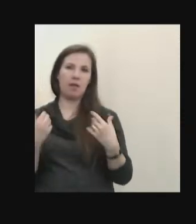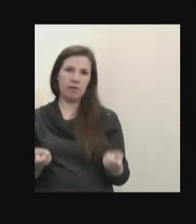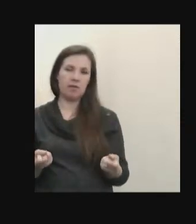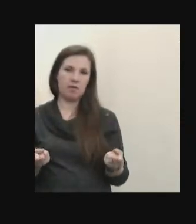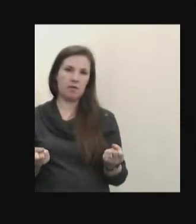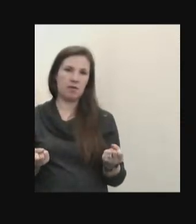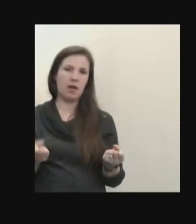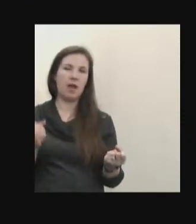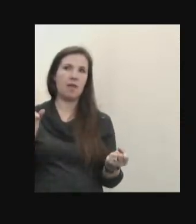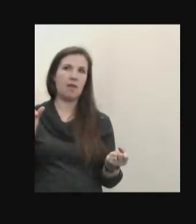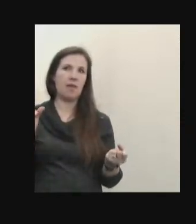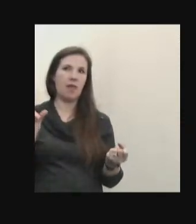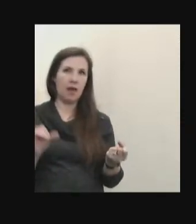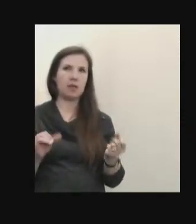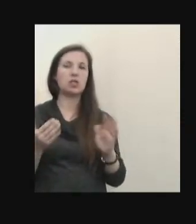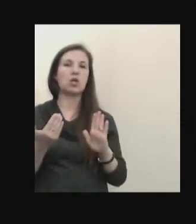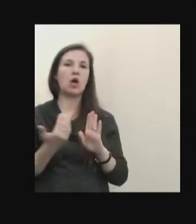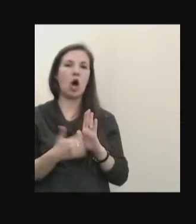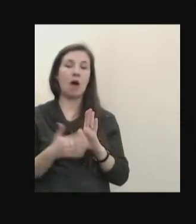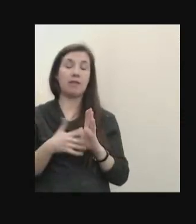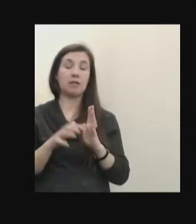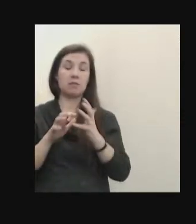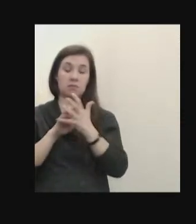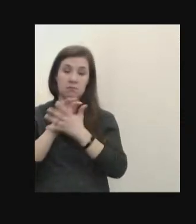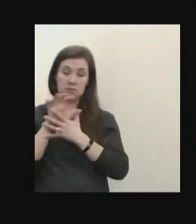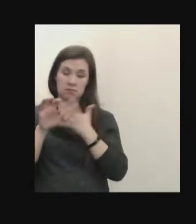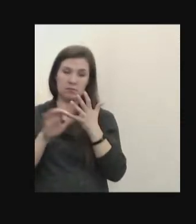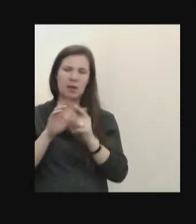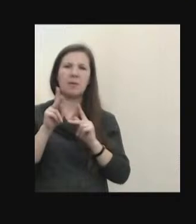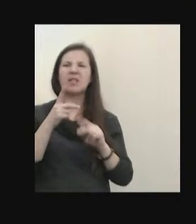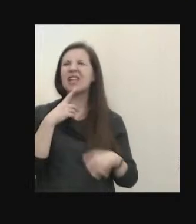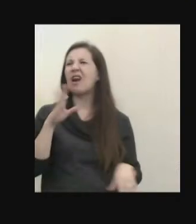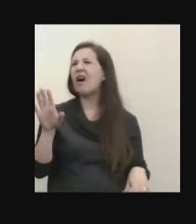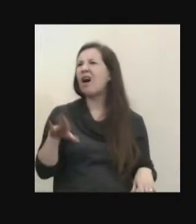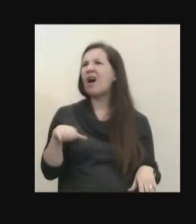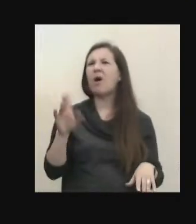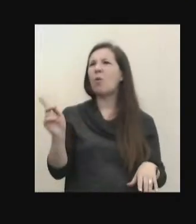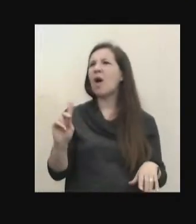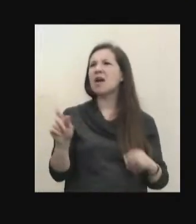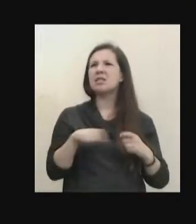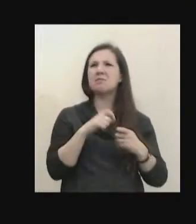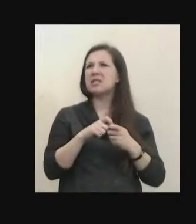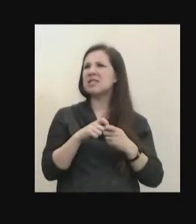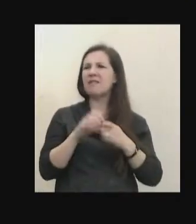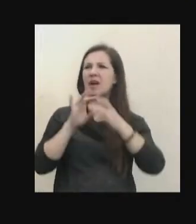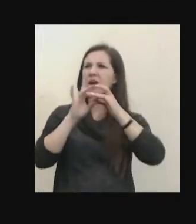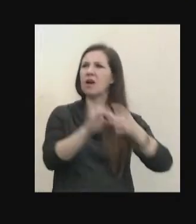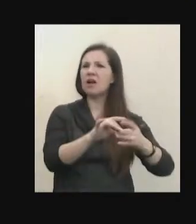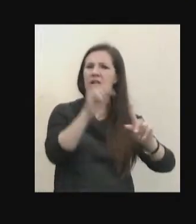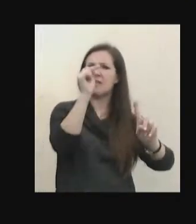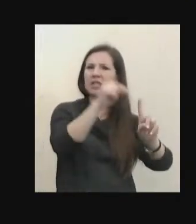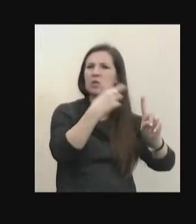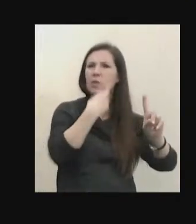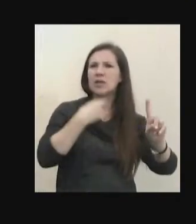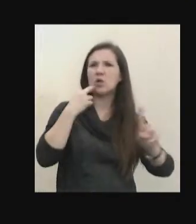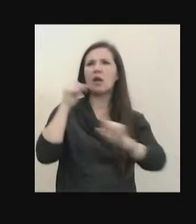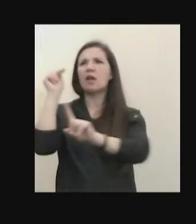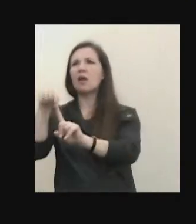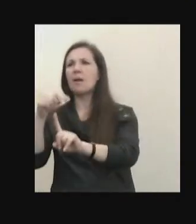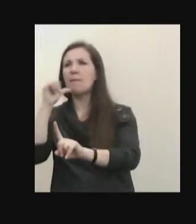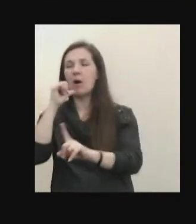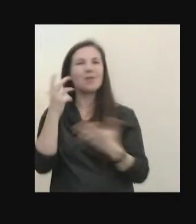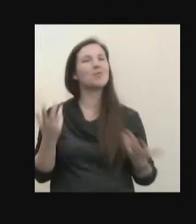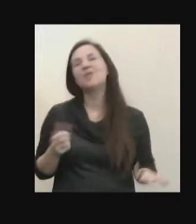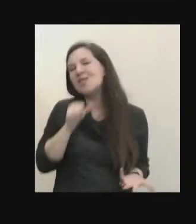is often very confusing because people will say, well, where's the specifics associated with a restaurant or a bar? And we don't do that.